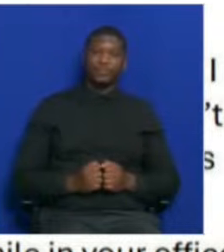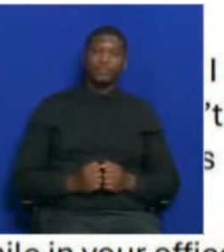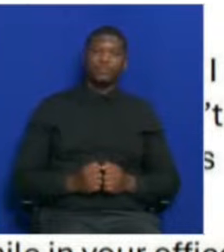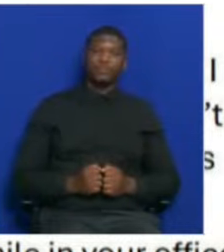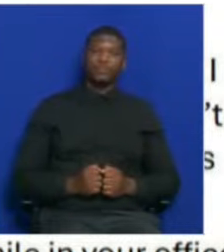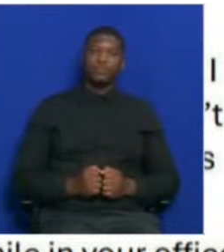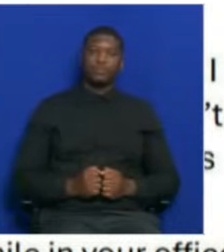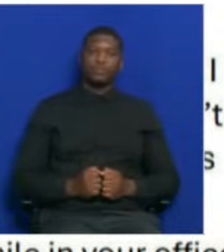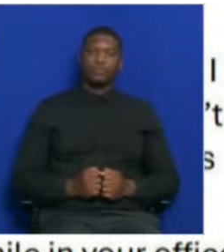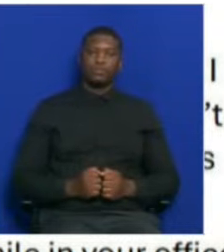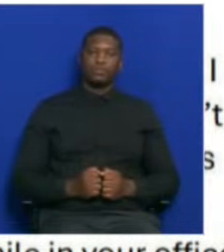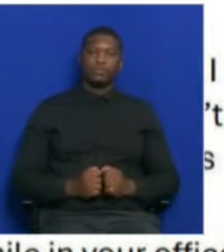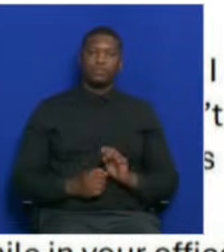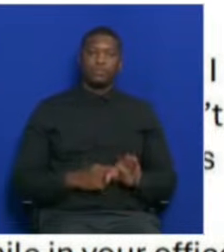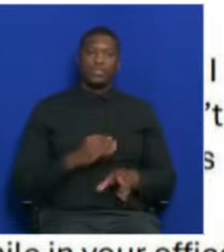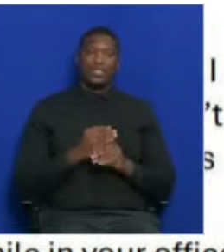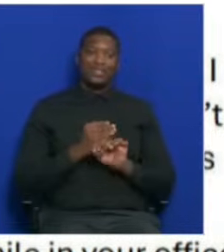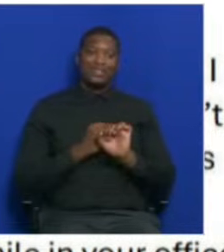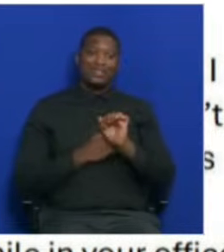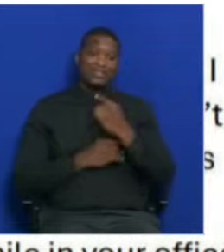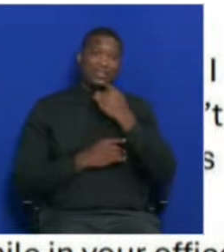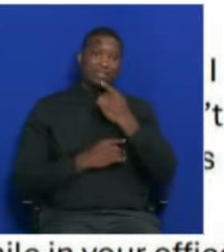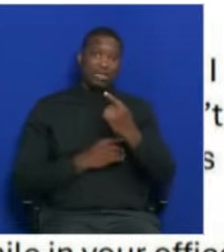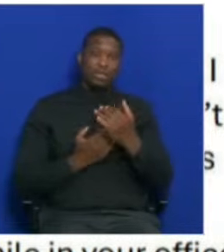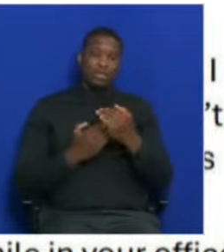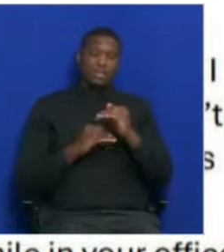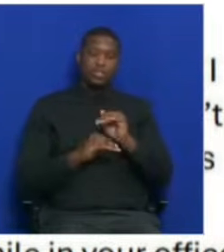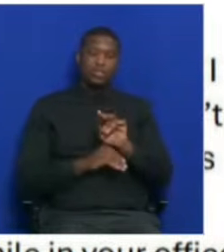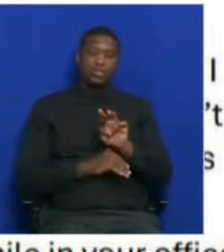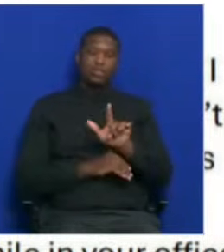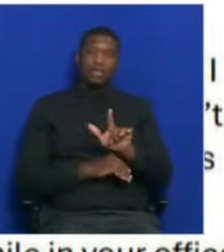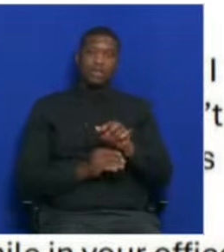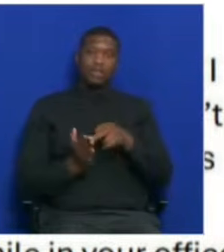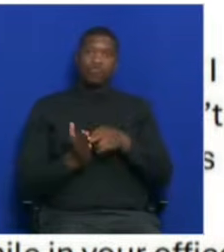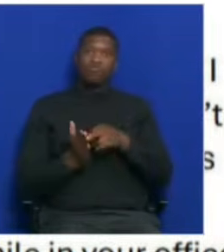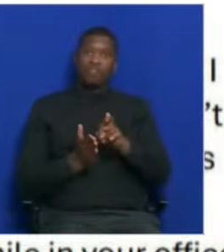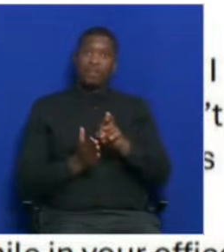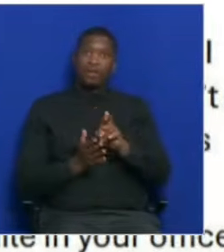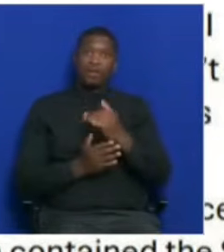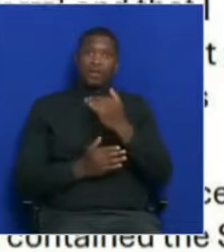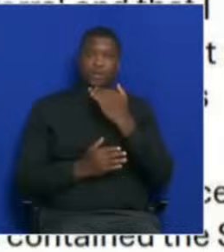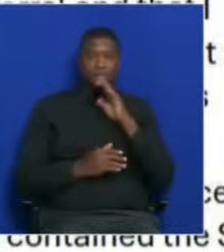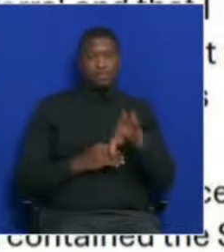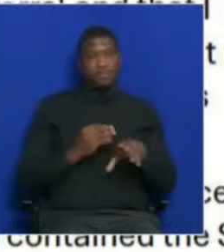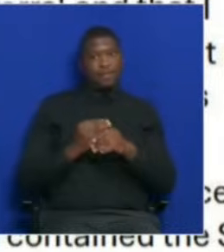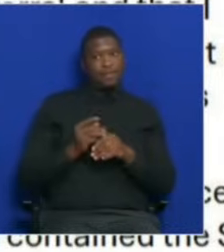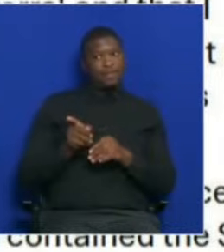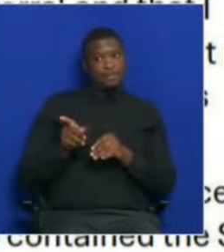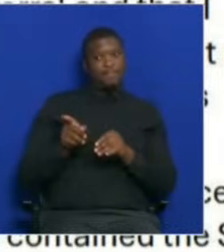And it says Section 27 referral F. Adams in the subject line.